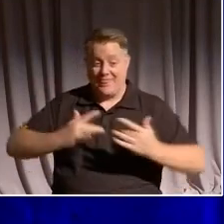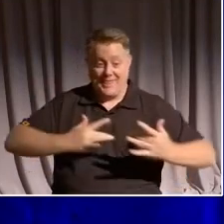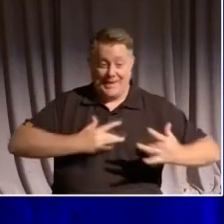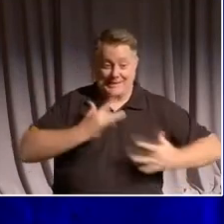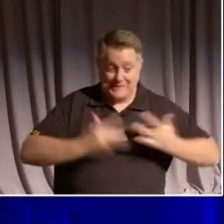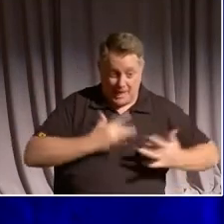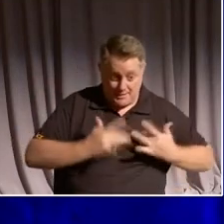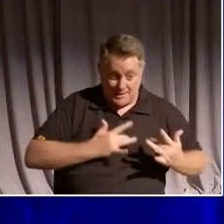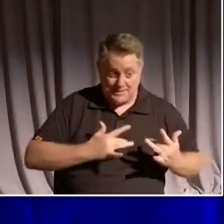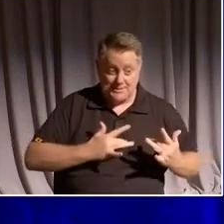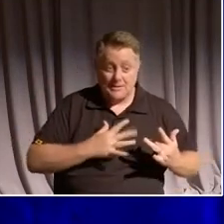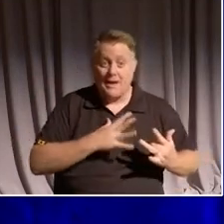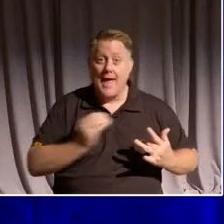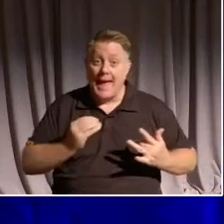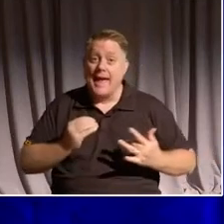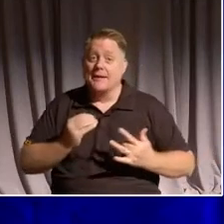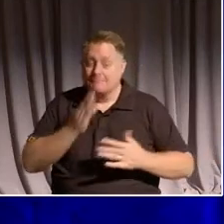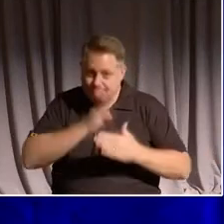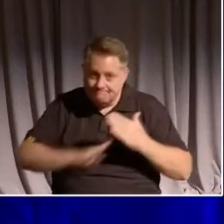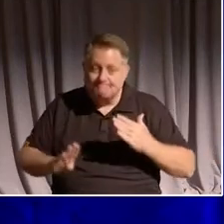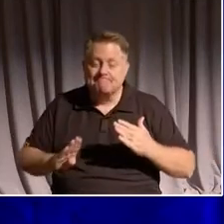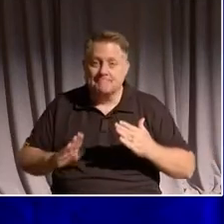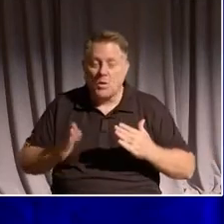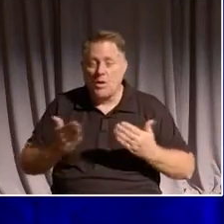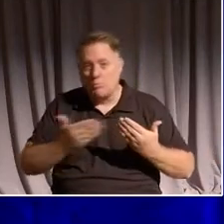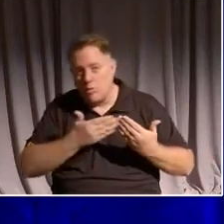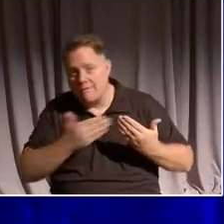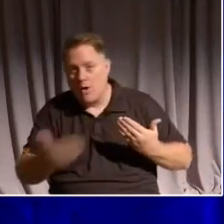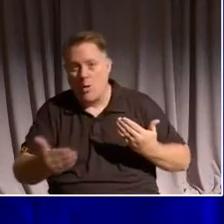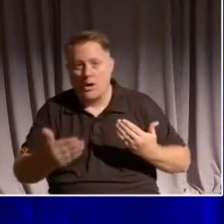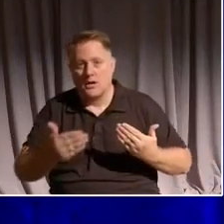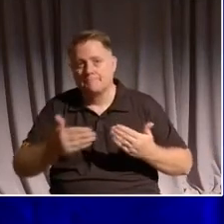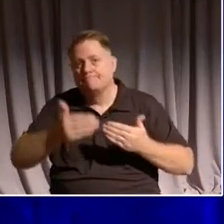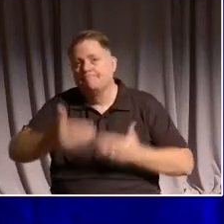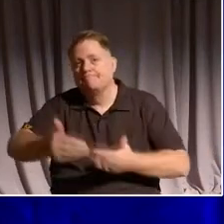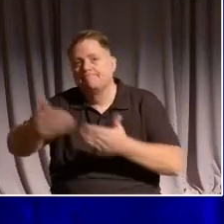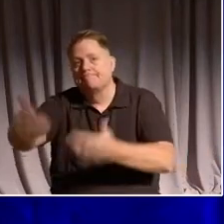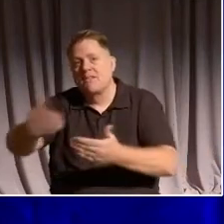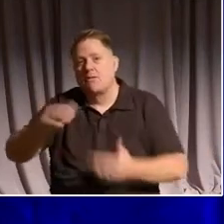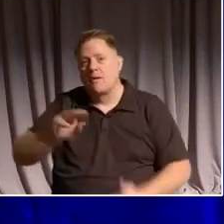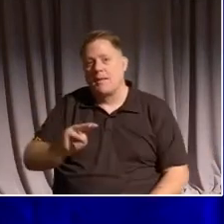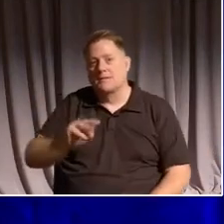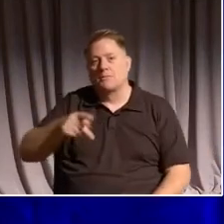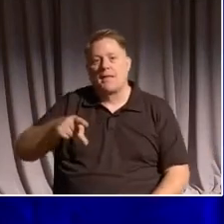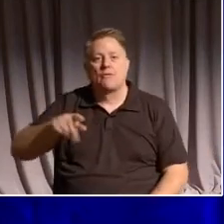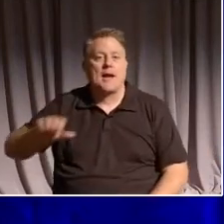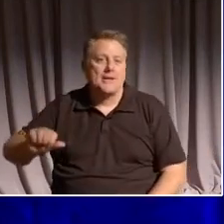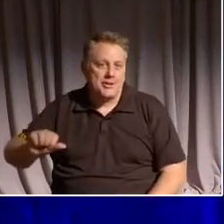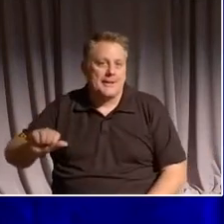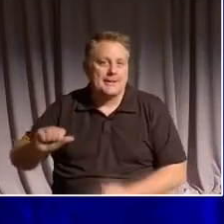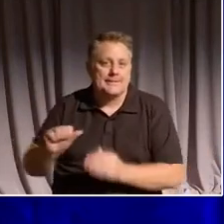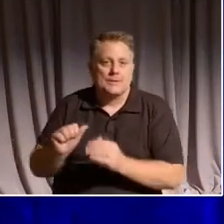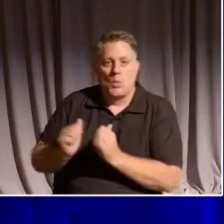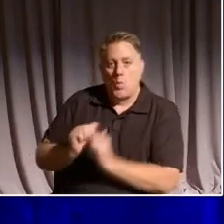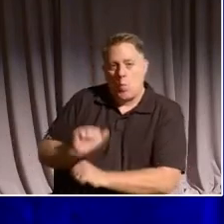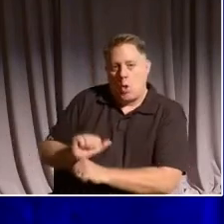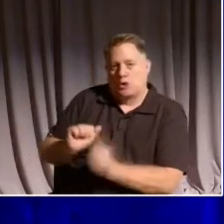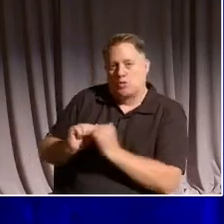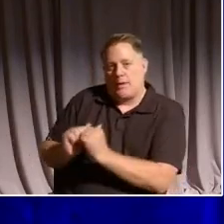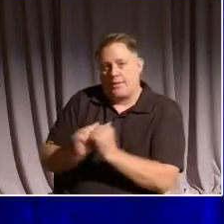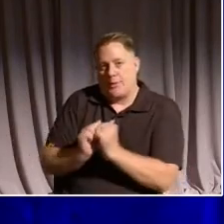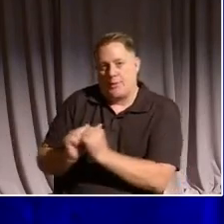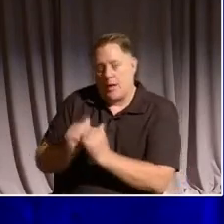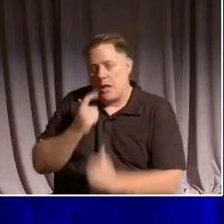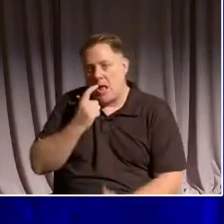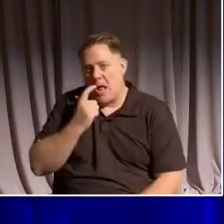excitement and humility, we will move forward into the next phase of the Master Plan for Aging work together as a